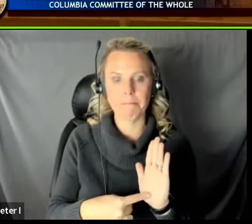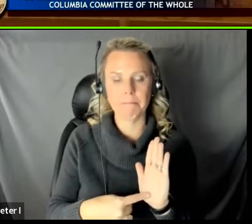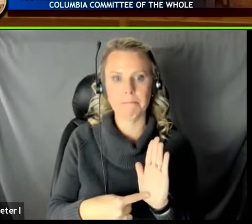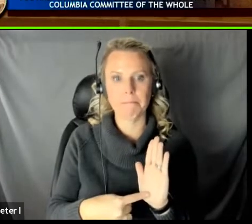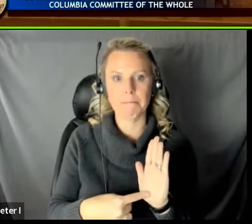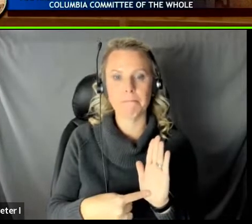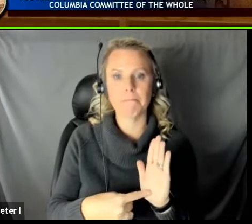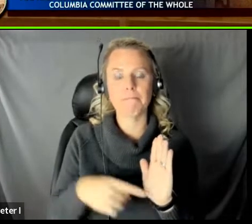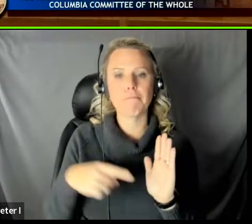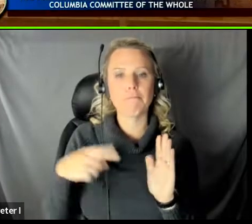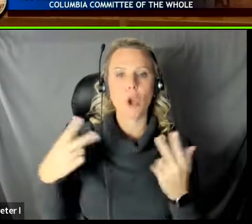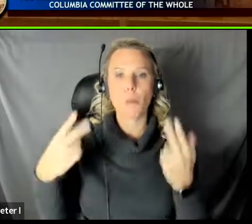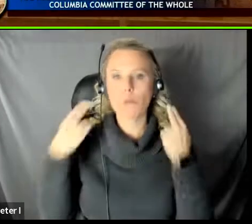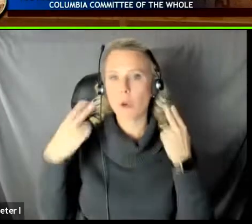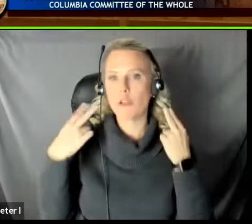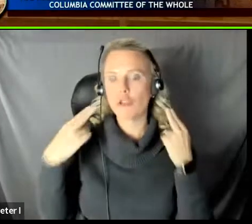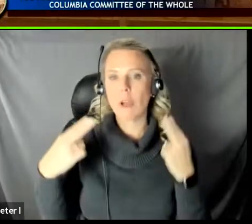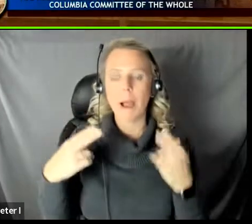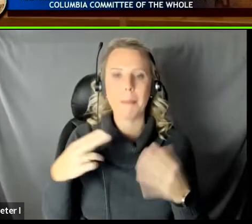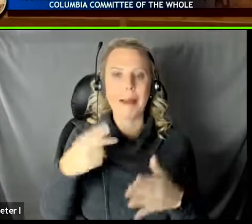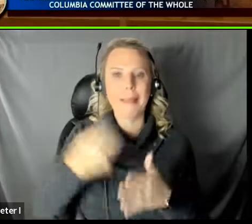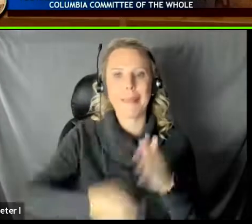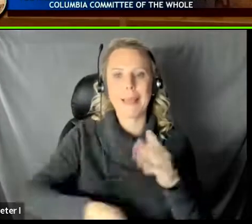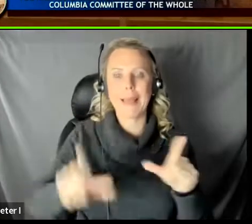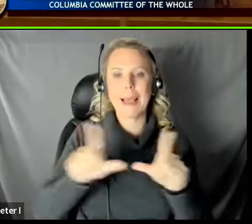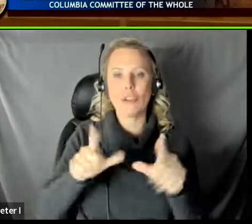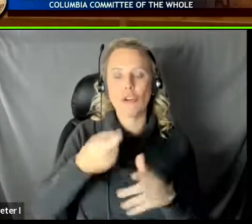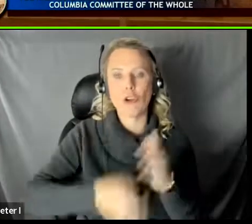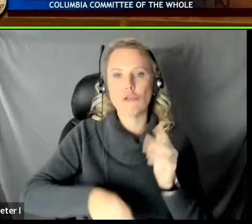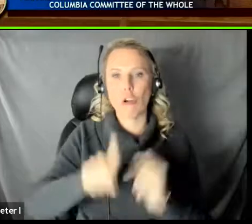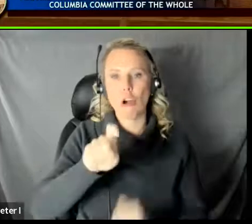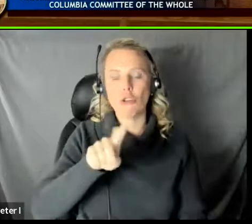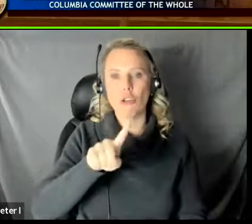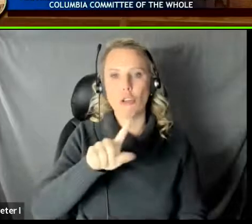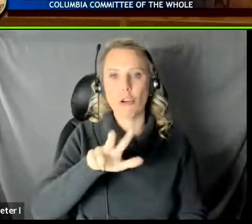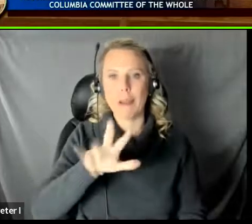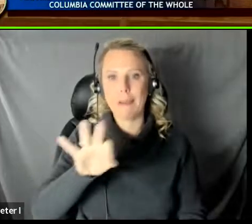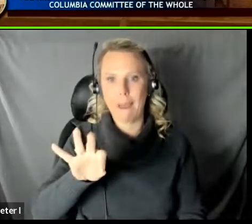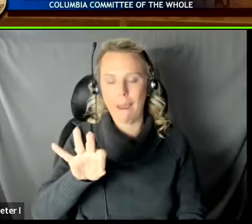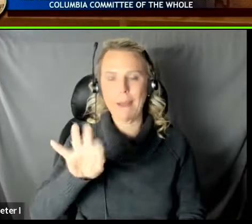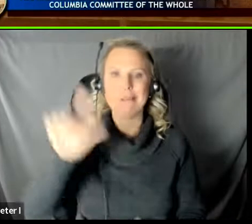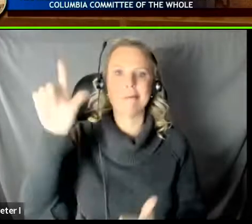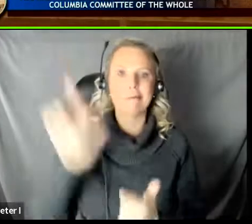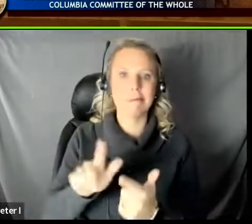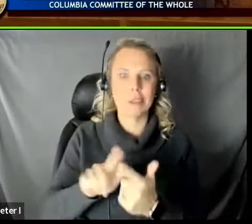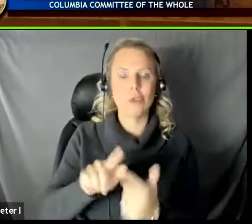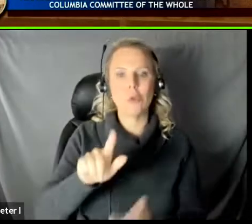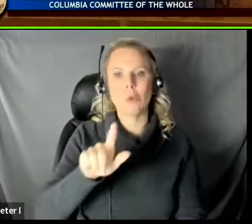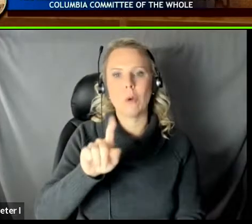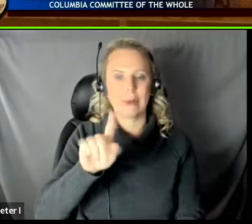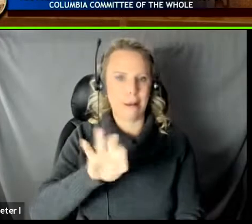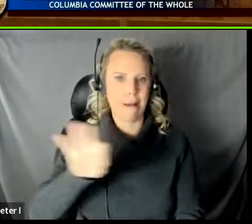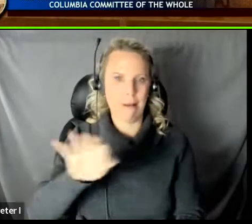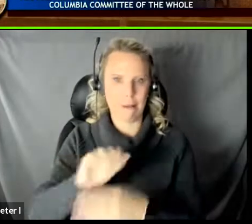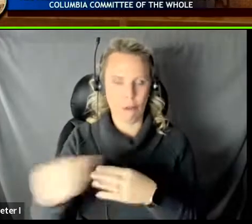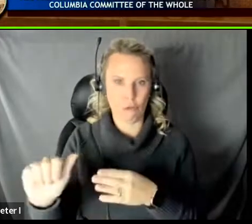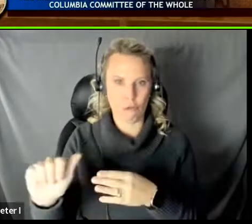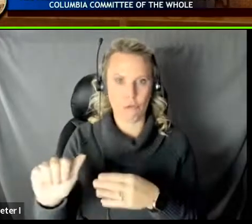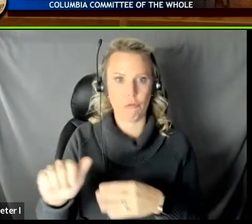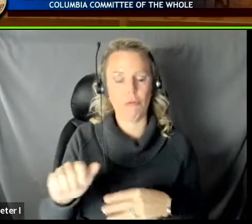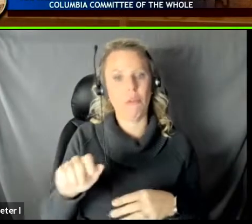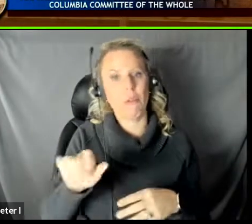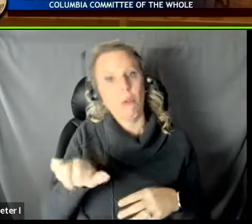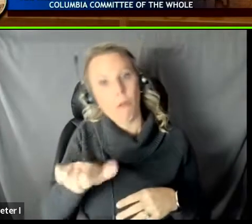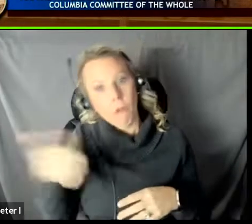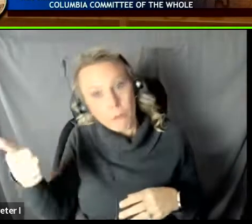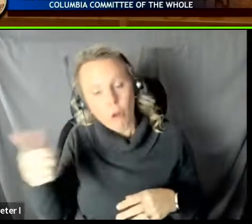a barbershop license currently costs $190 and the new fee would be $99. On the other